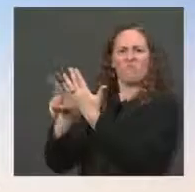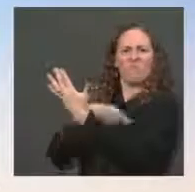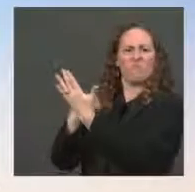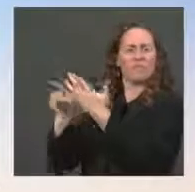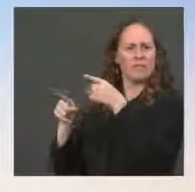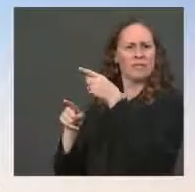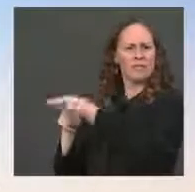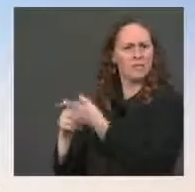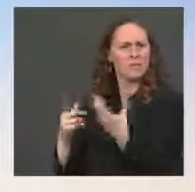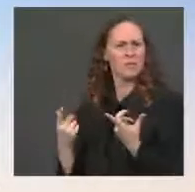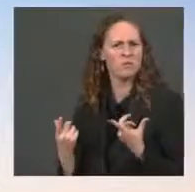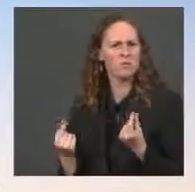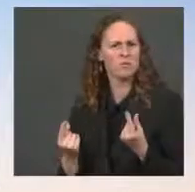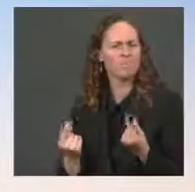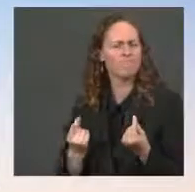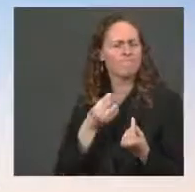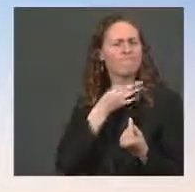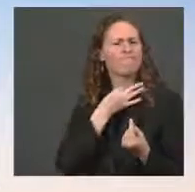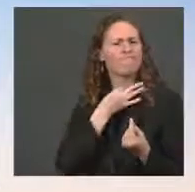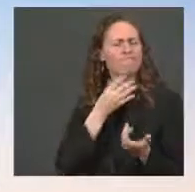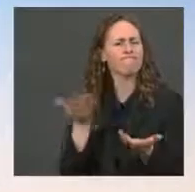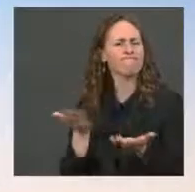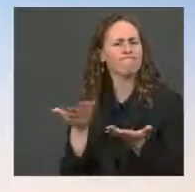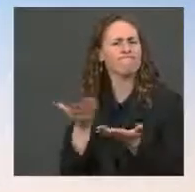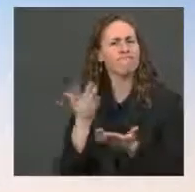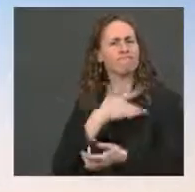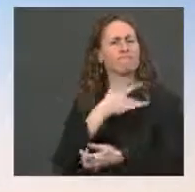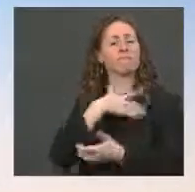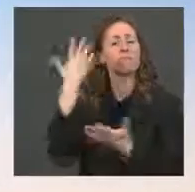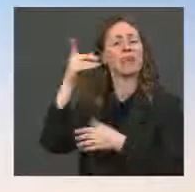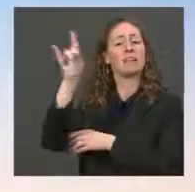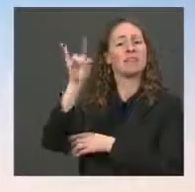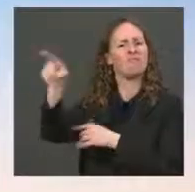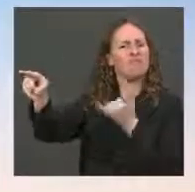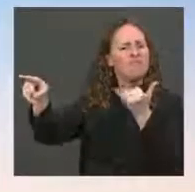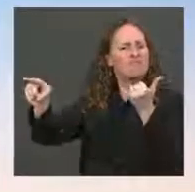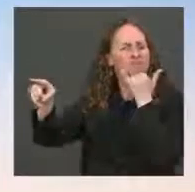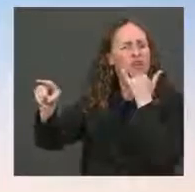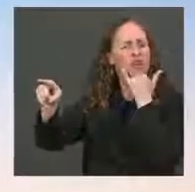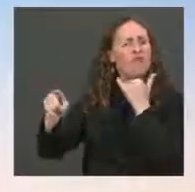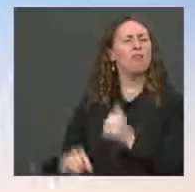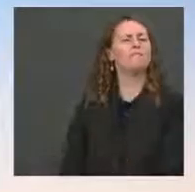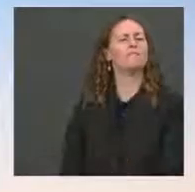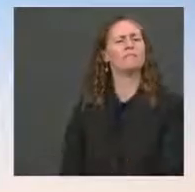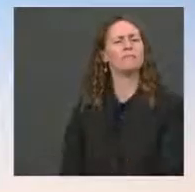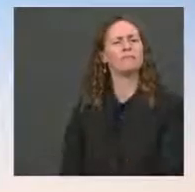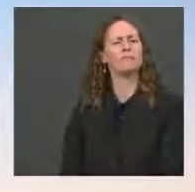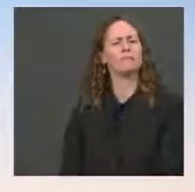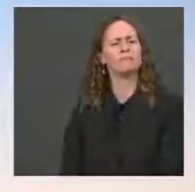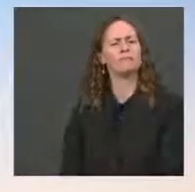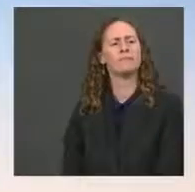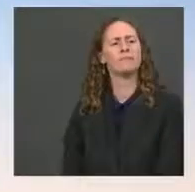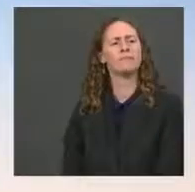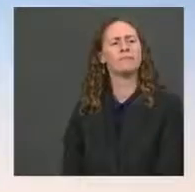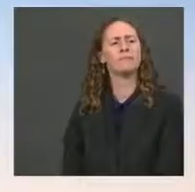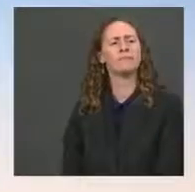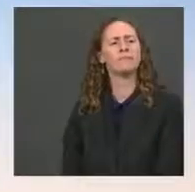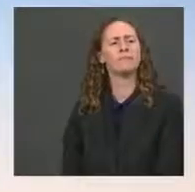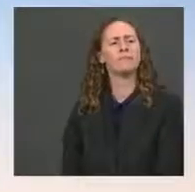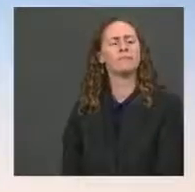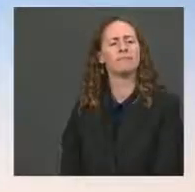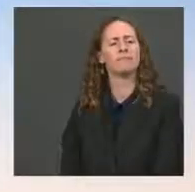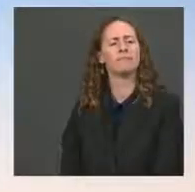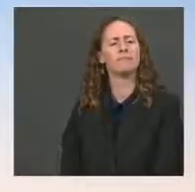usurped civilian authority, and does there exist any fear that that could happen to